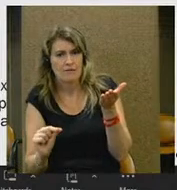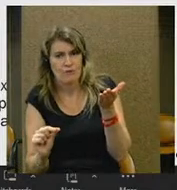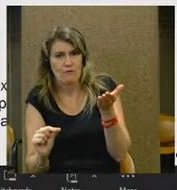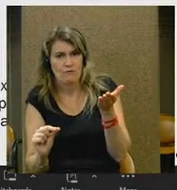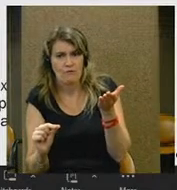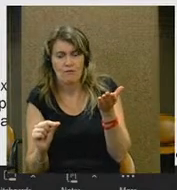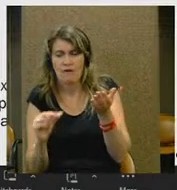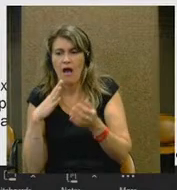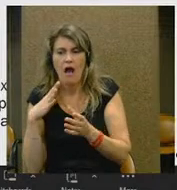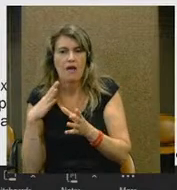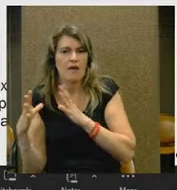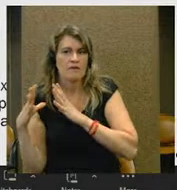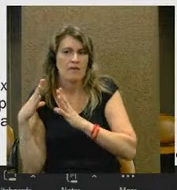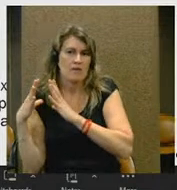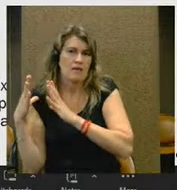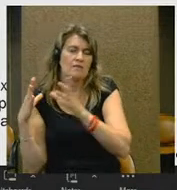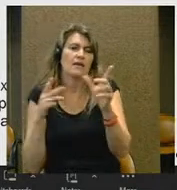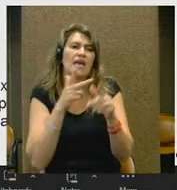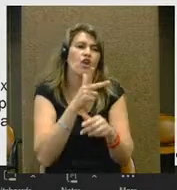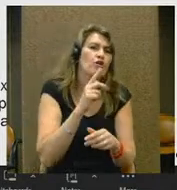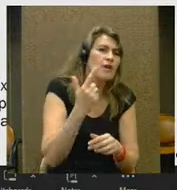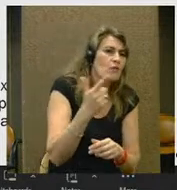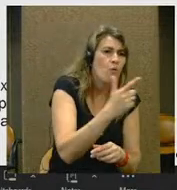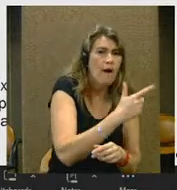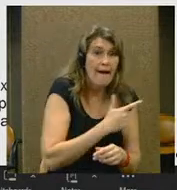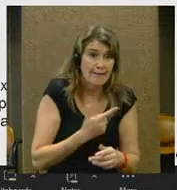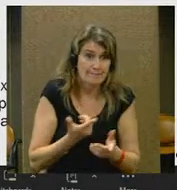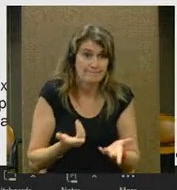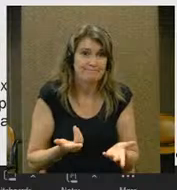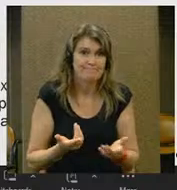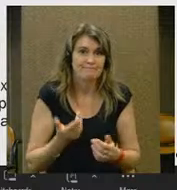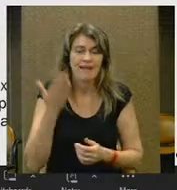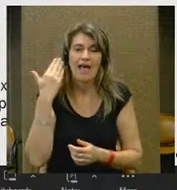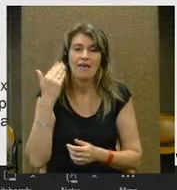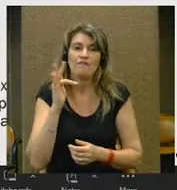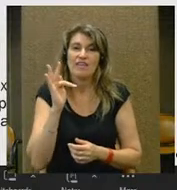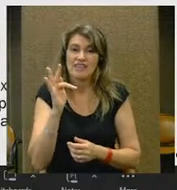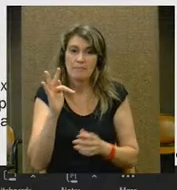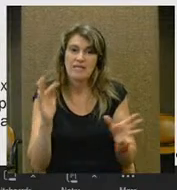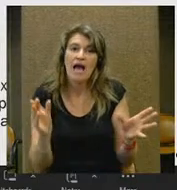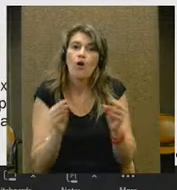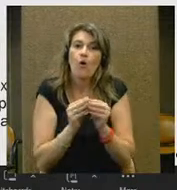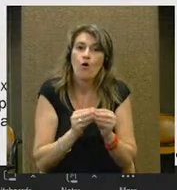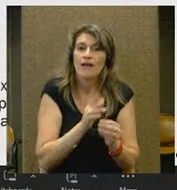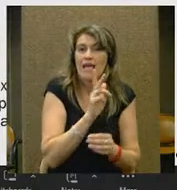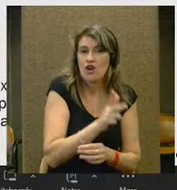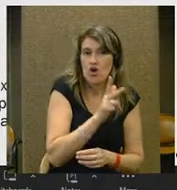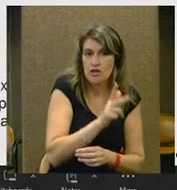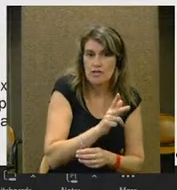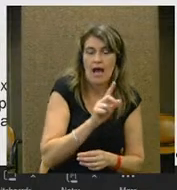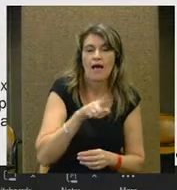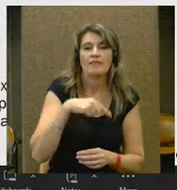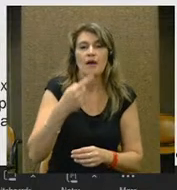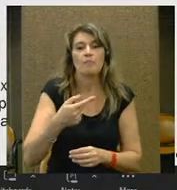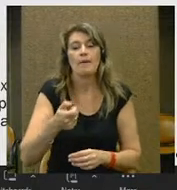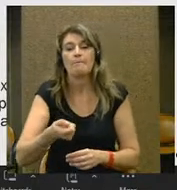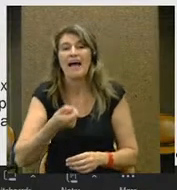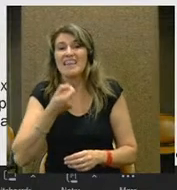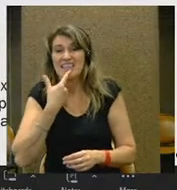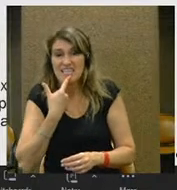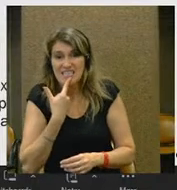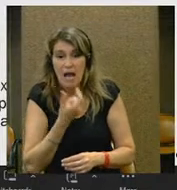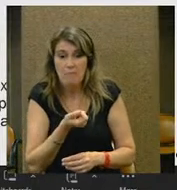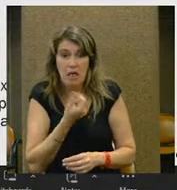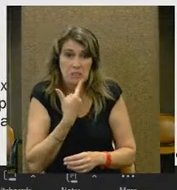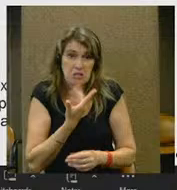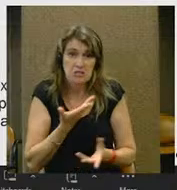whereas before it was fentanyl being mixed in with heroin, but now we've got these counterfeit pills. We've got people that are now just looking